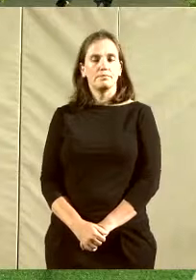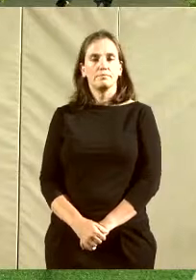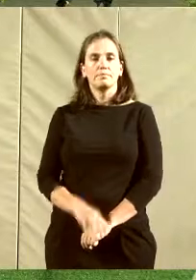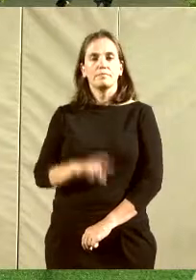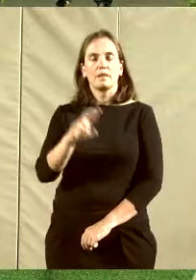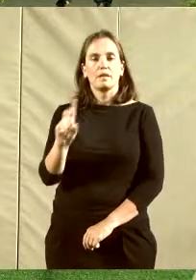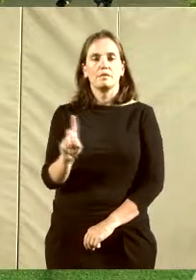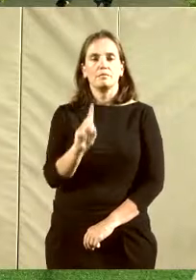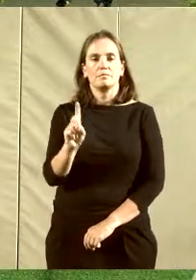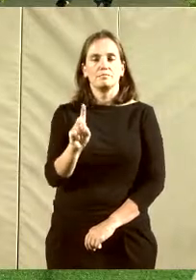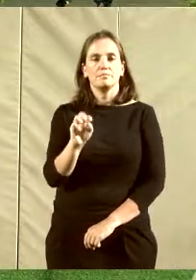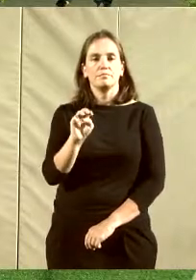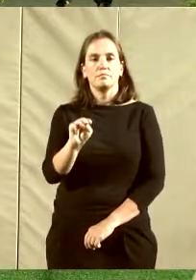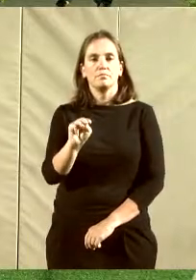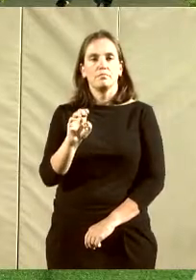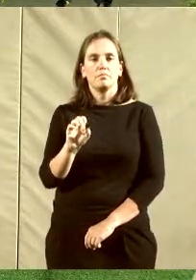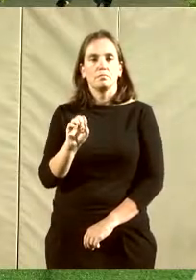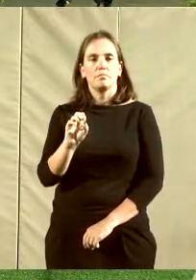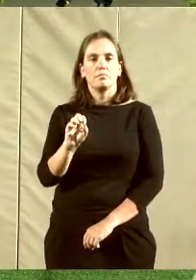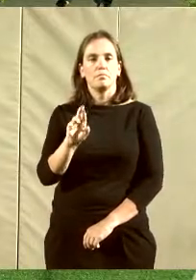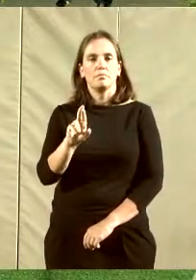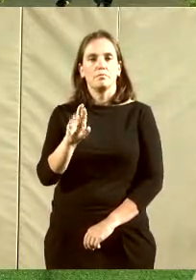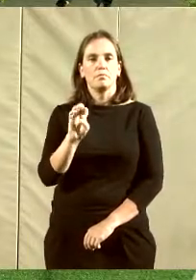Daniel Monroe Moore.